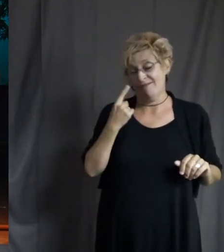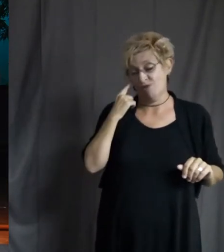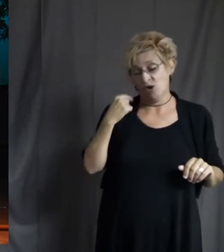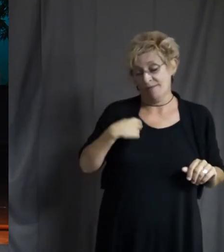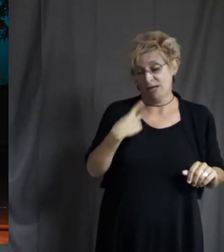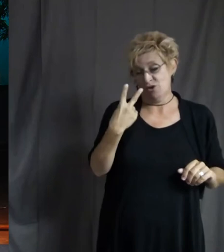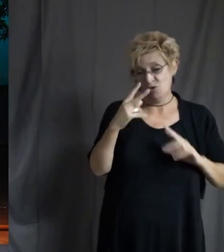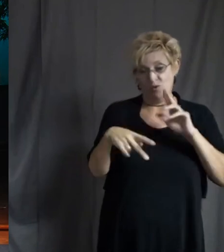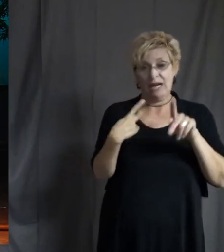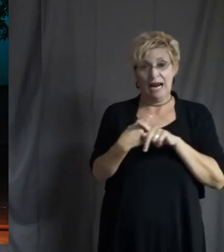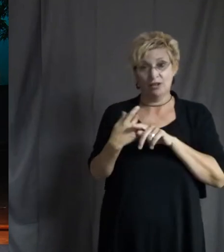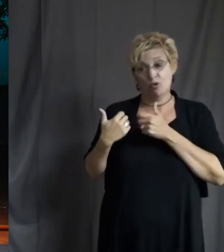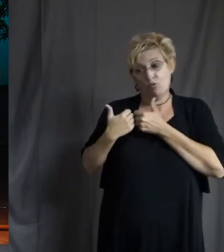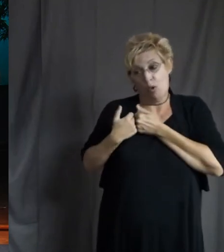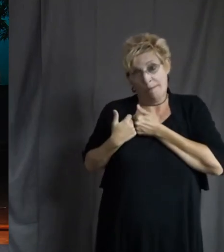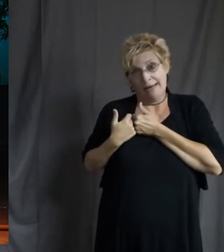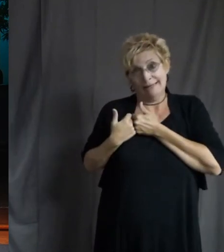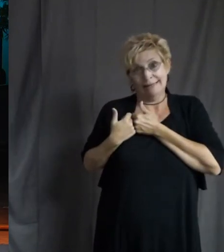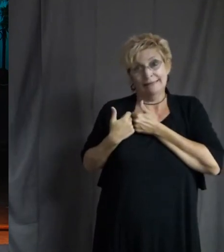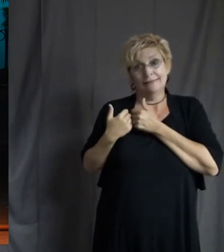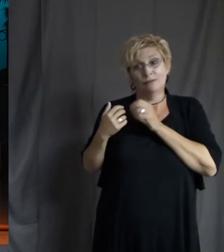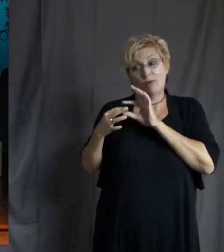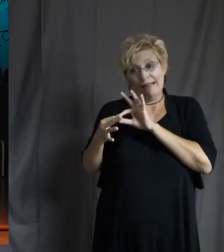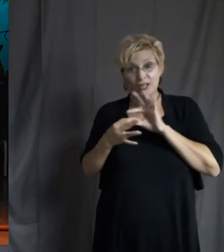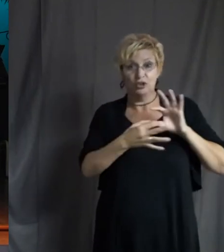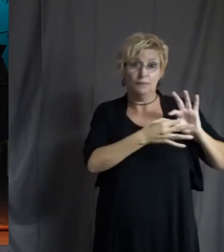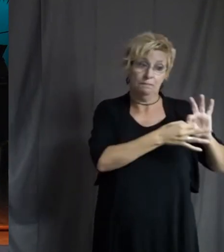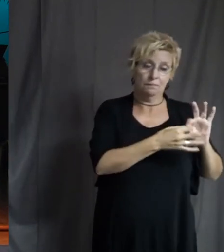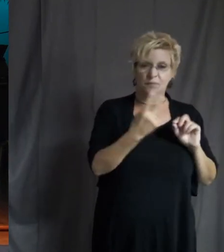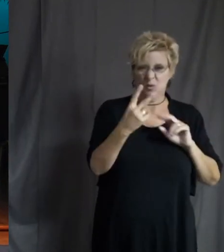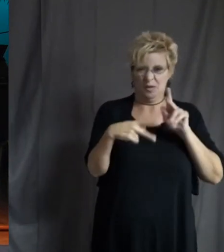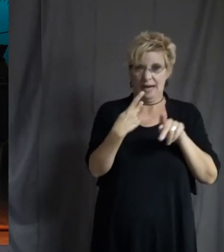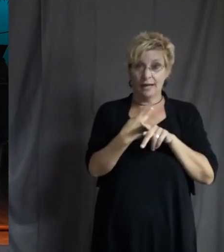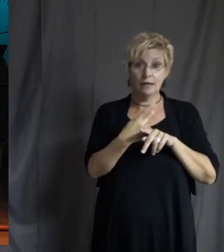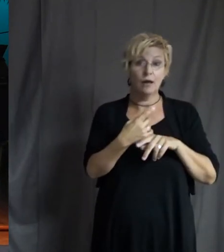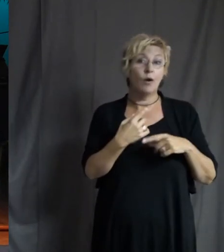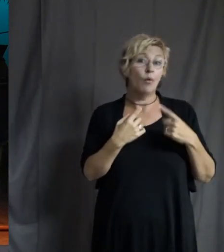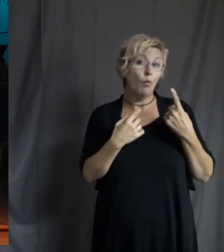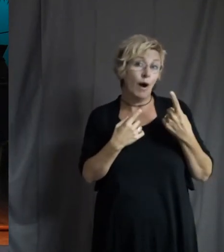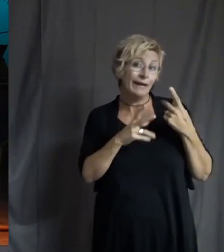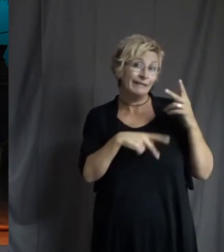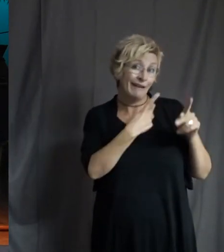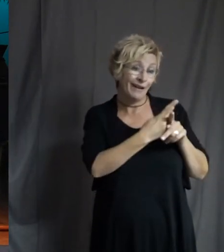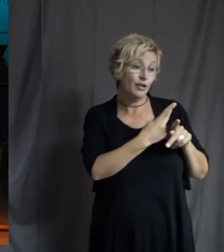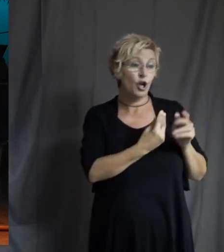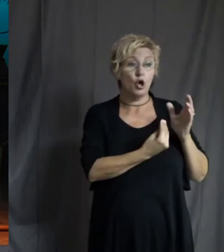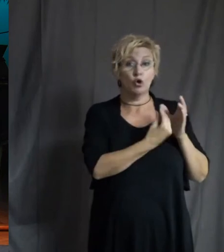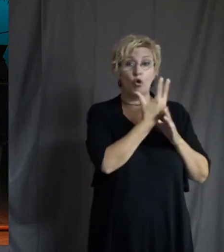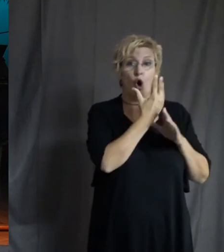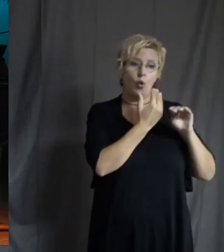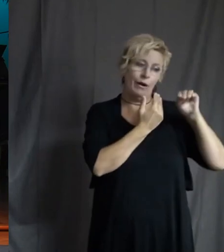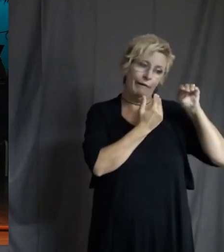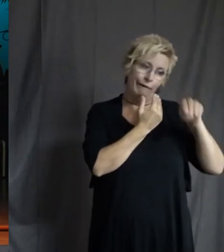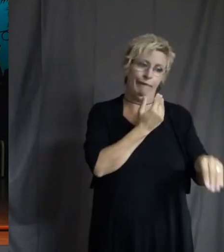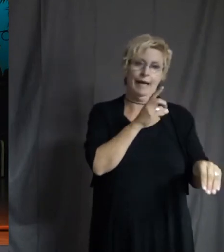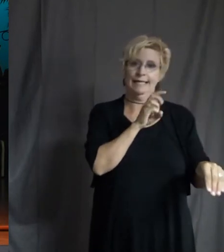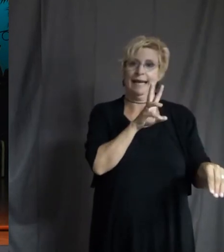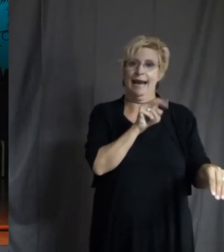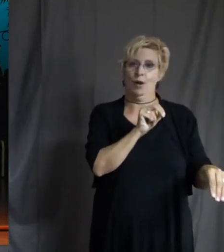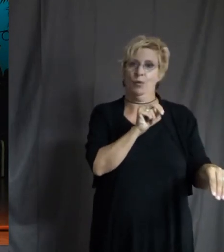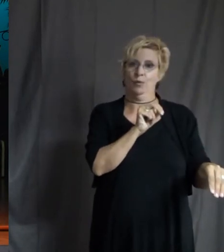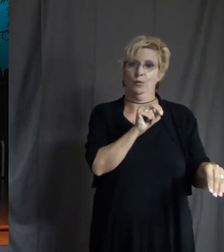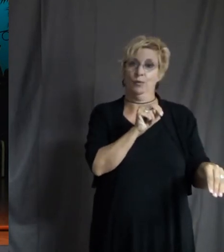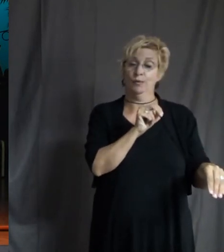See, for me, there are two types of romantic relationships. The first I would call the grow